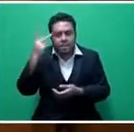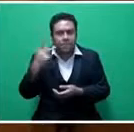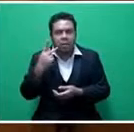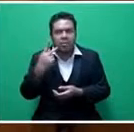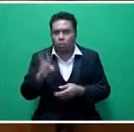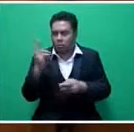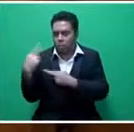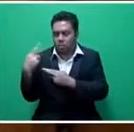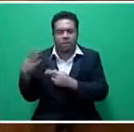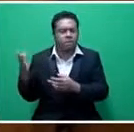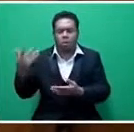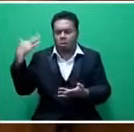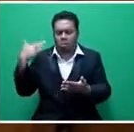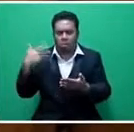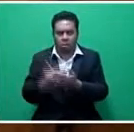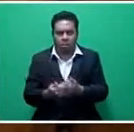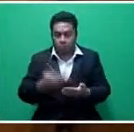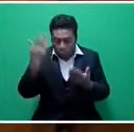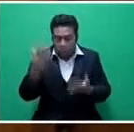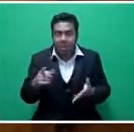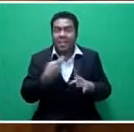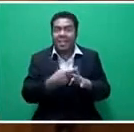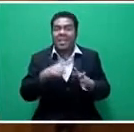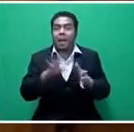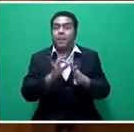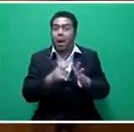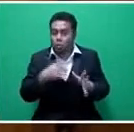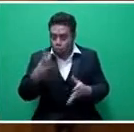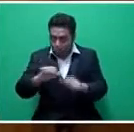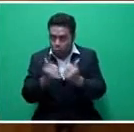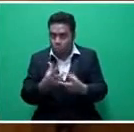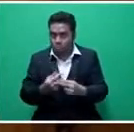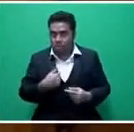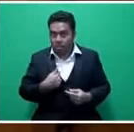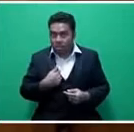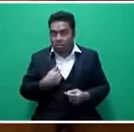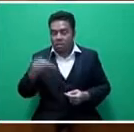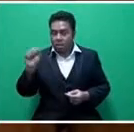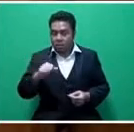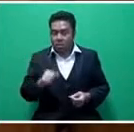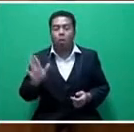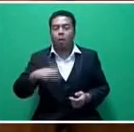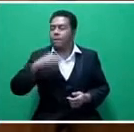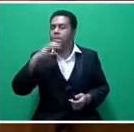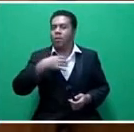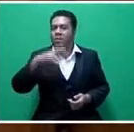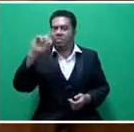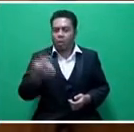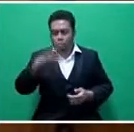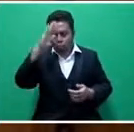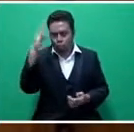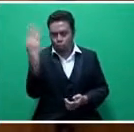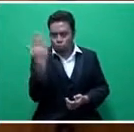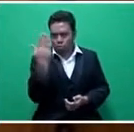decades. Honorable Kepa, you'll agree with me. Mr. Speaker said there are more than 1,000 schools across the country with